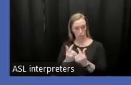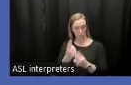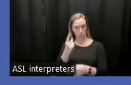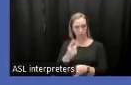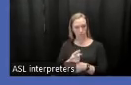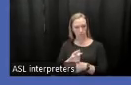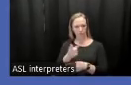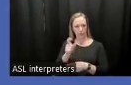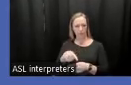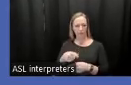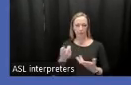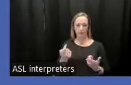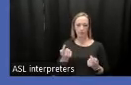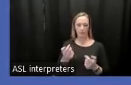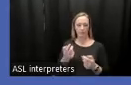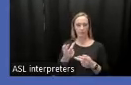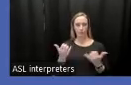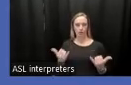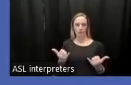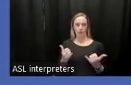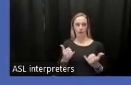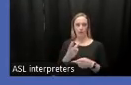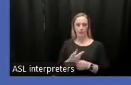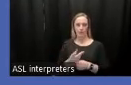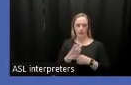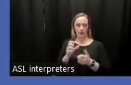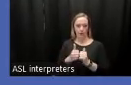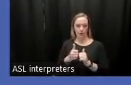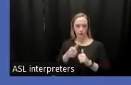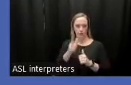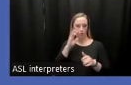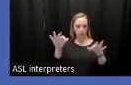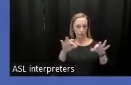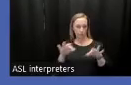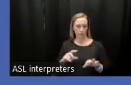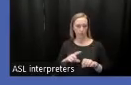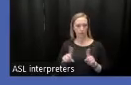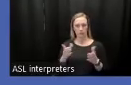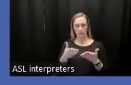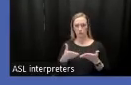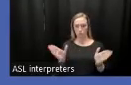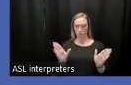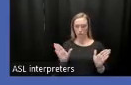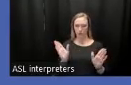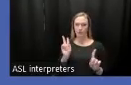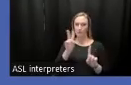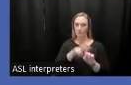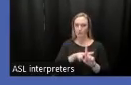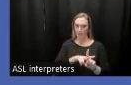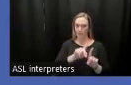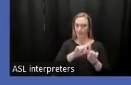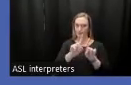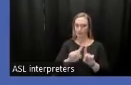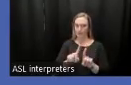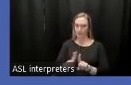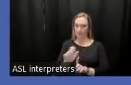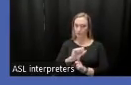be somewhat careful right now with how you're going to describe that. But I mean, it generally applies in a lot of different situations. I